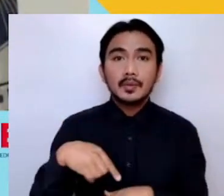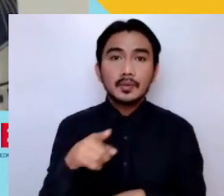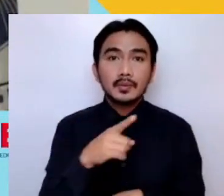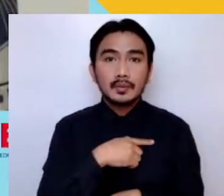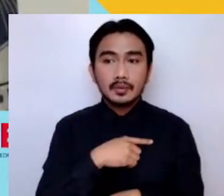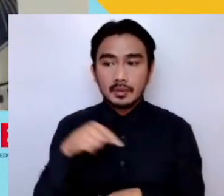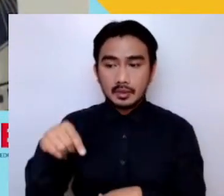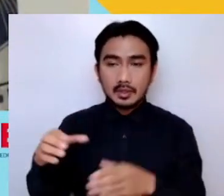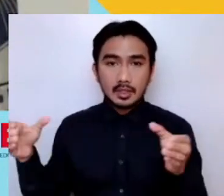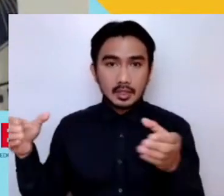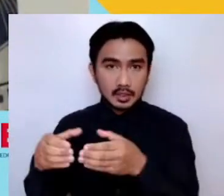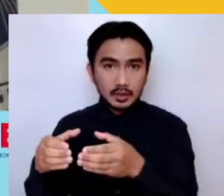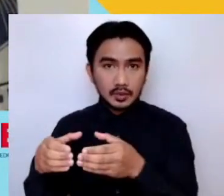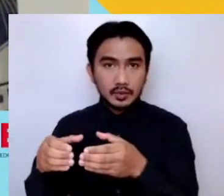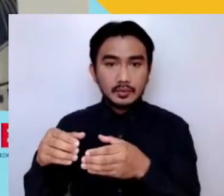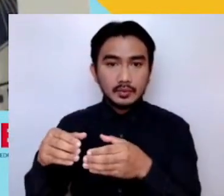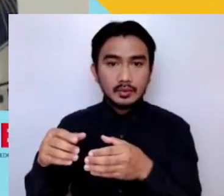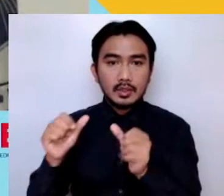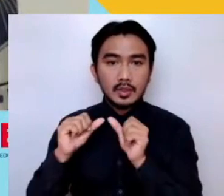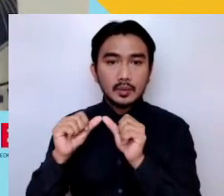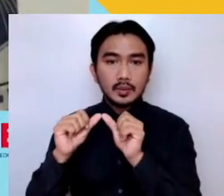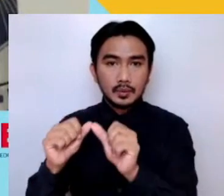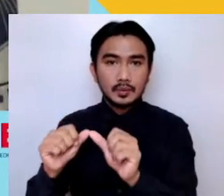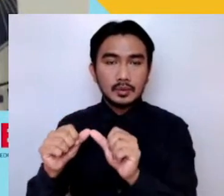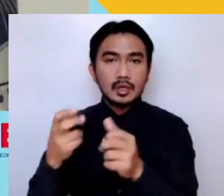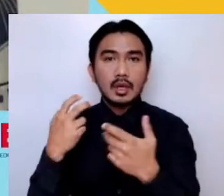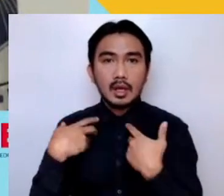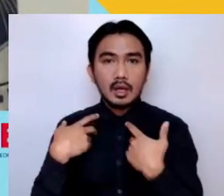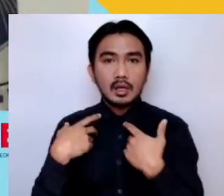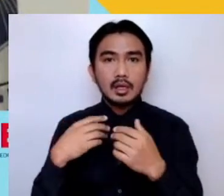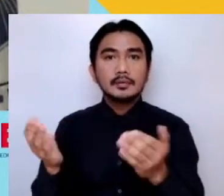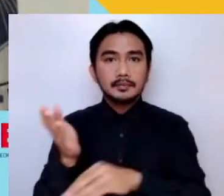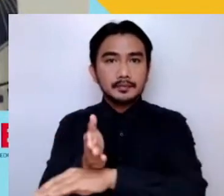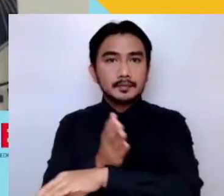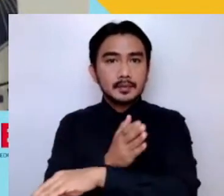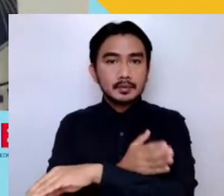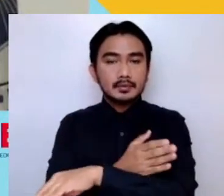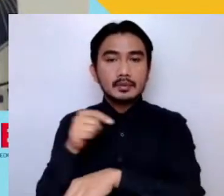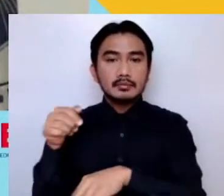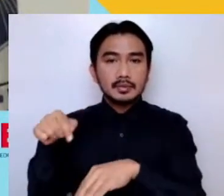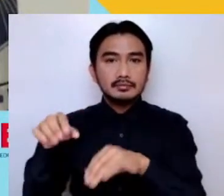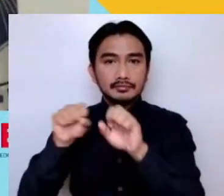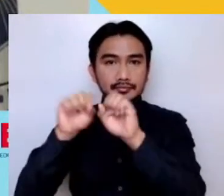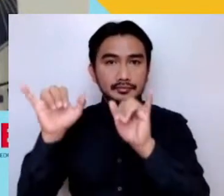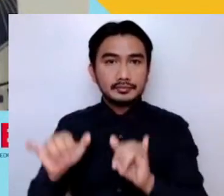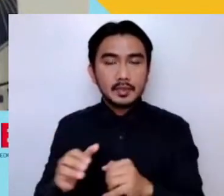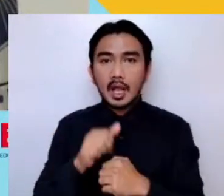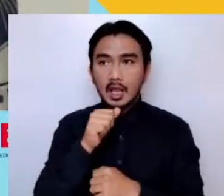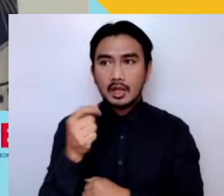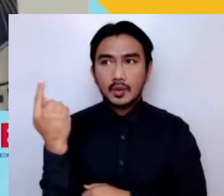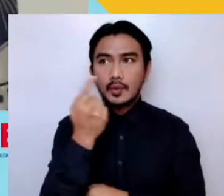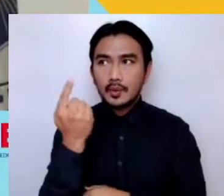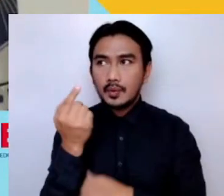will continue to further improve our existing HR systems, not just the RPMS or